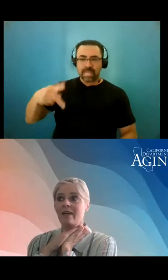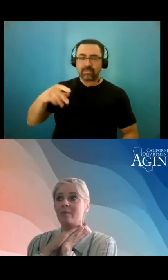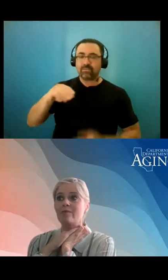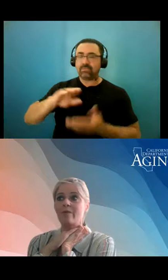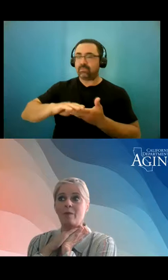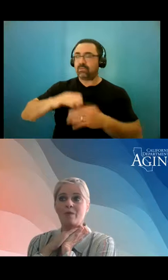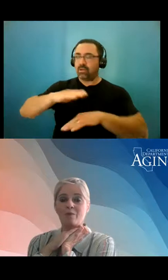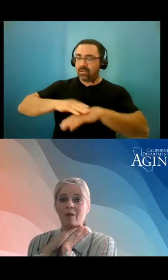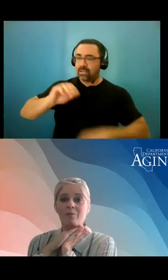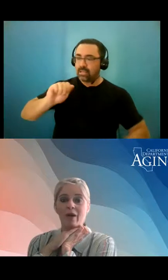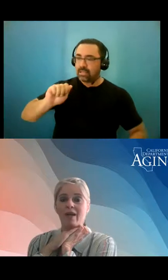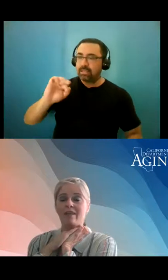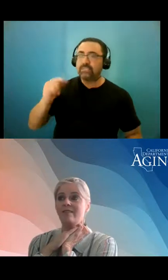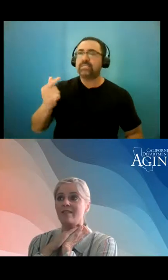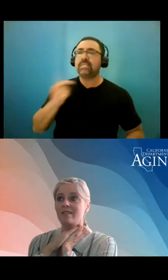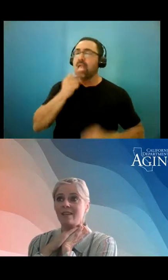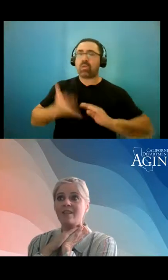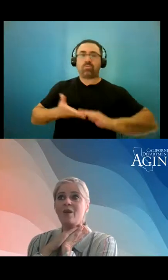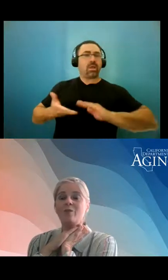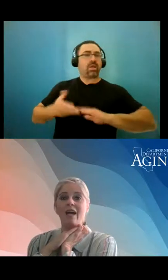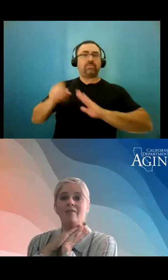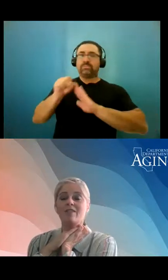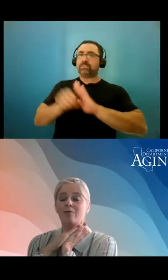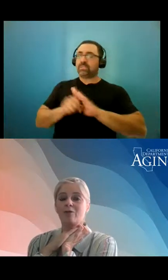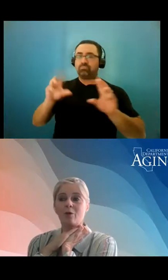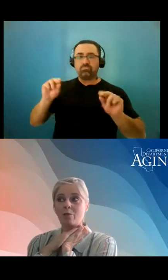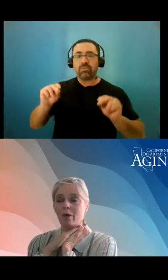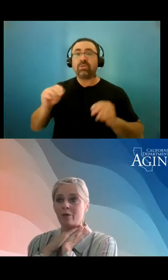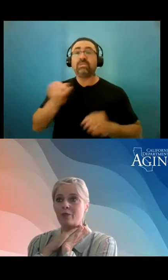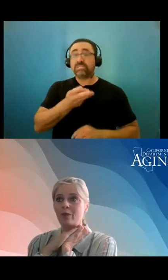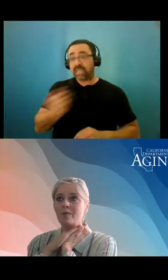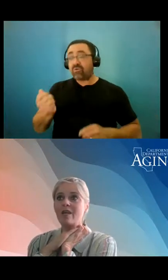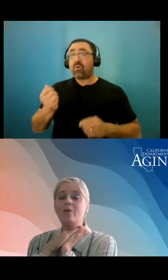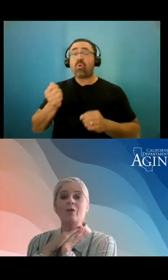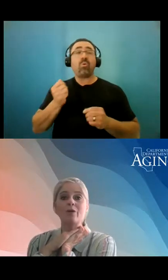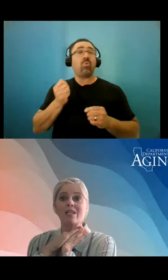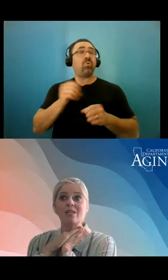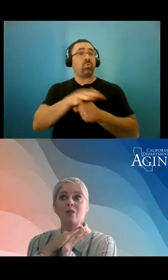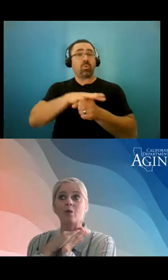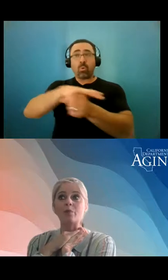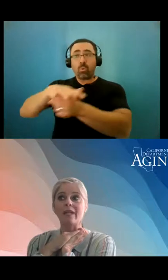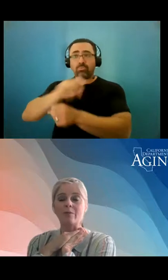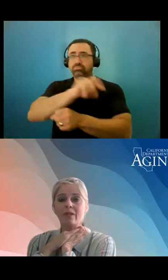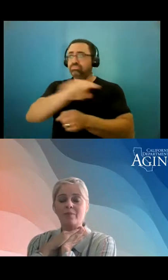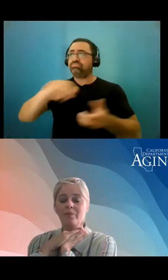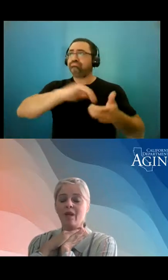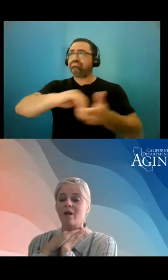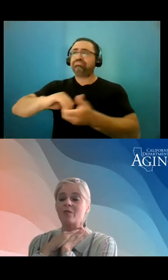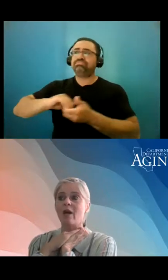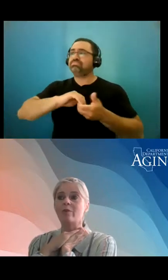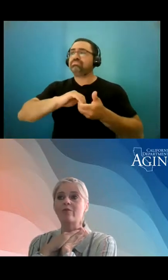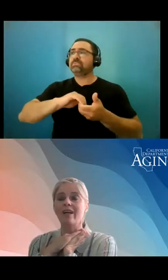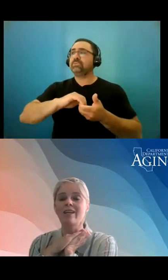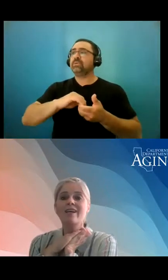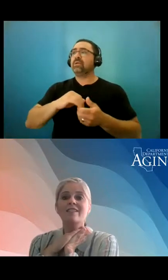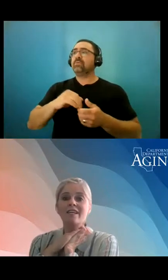plan developed and run by the state. We have several local partnerships. We created the local playbook to